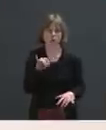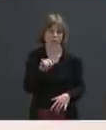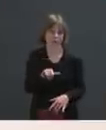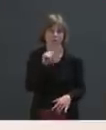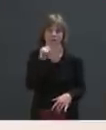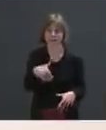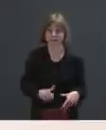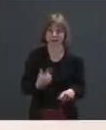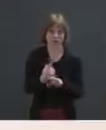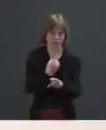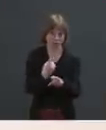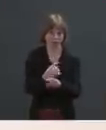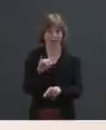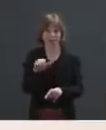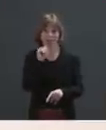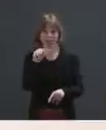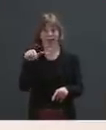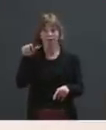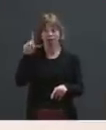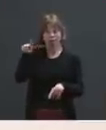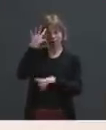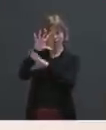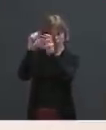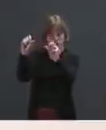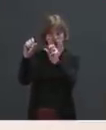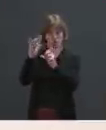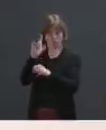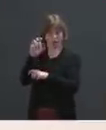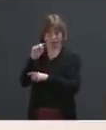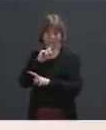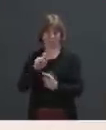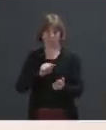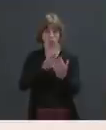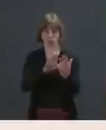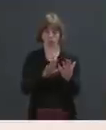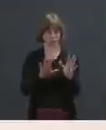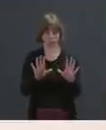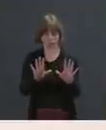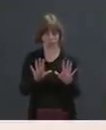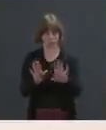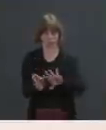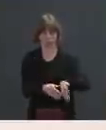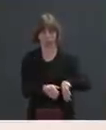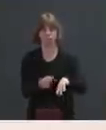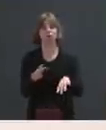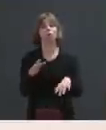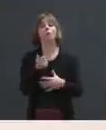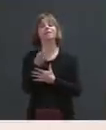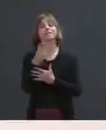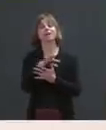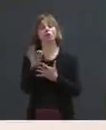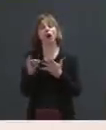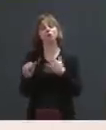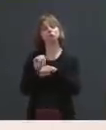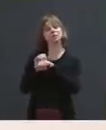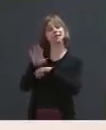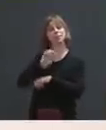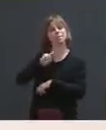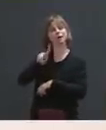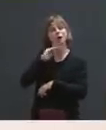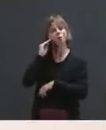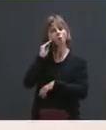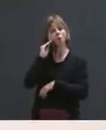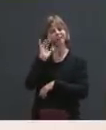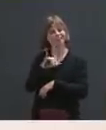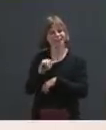approach of this administration. These kids, we have a couple of options. We can send them back home and do a dangerous journey back. We are not doing